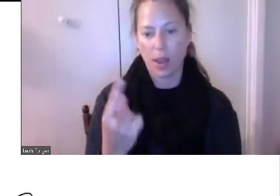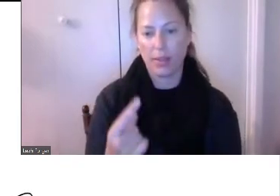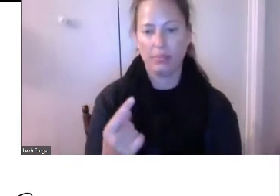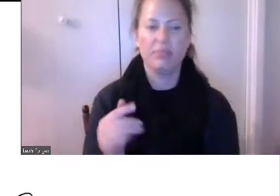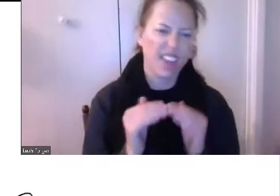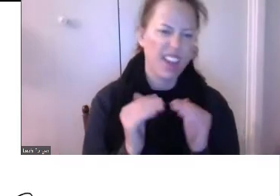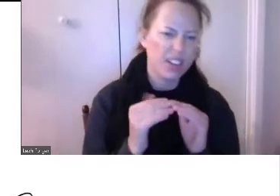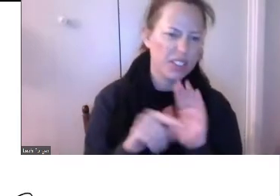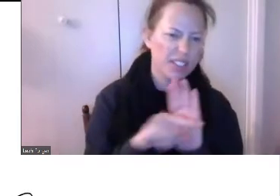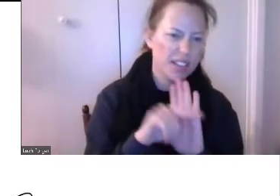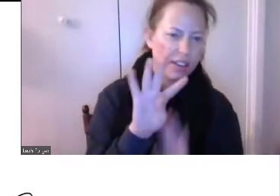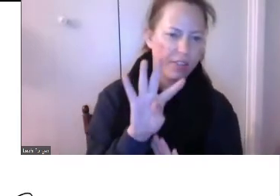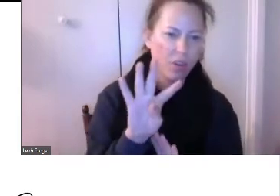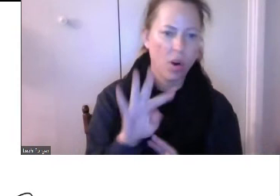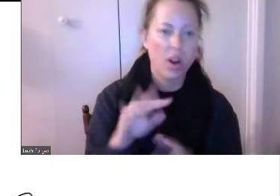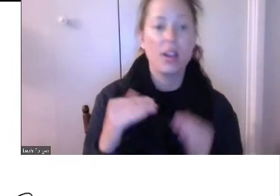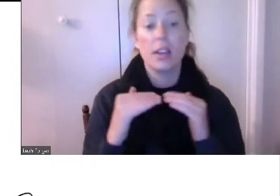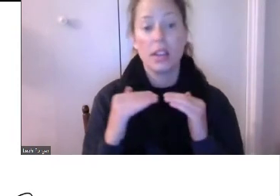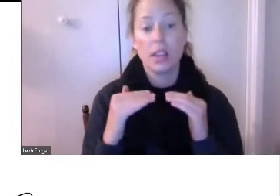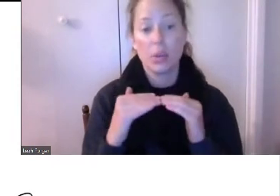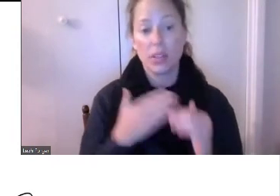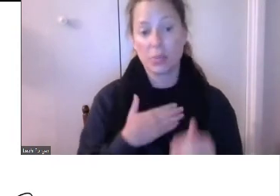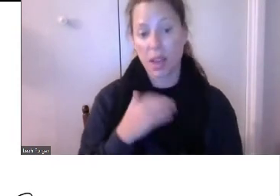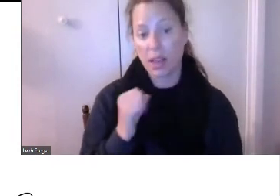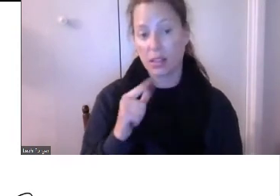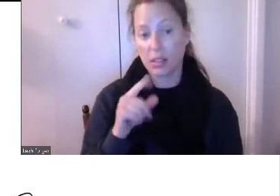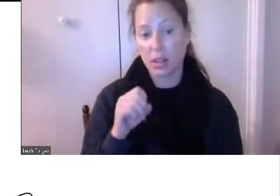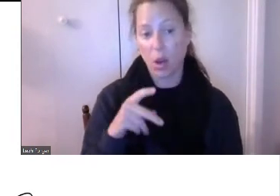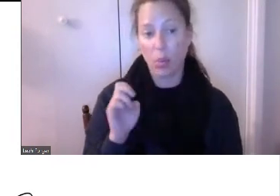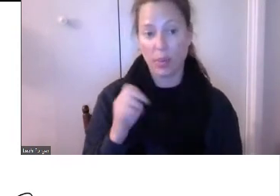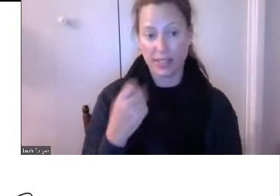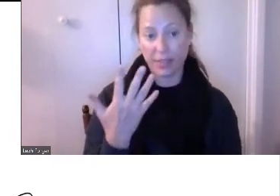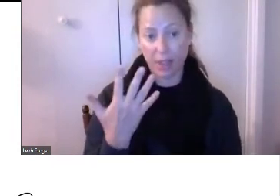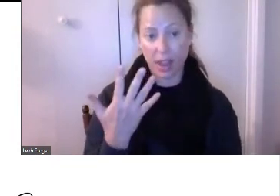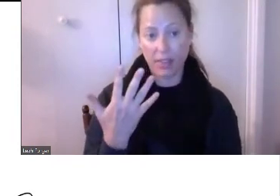-4, equals, my slope is 5